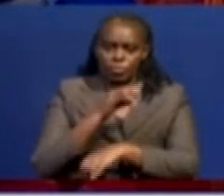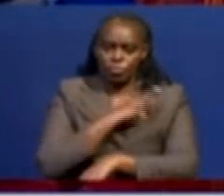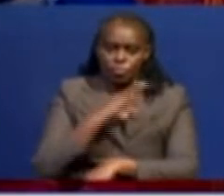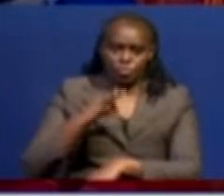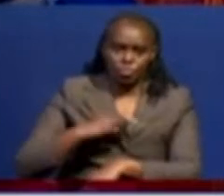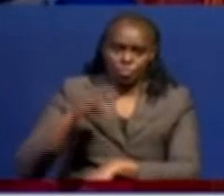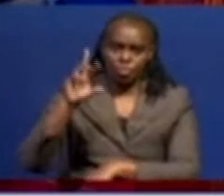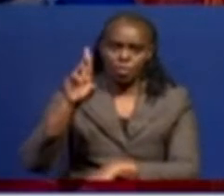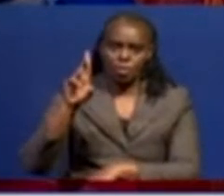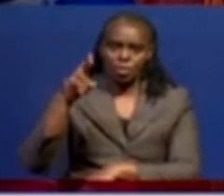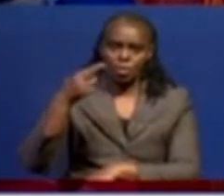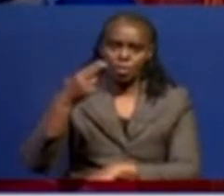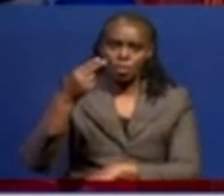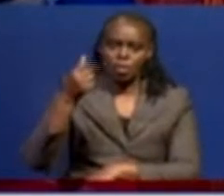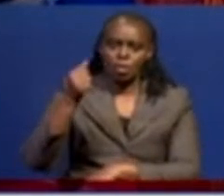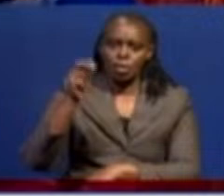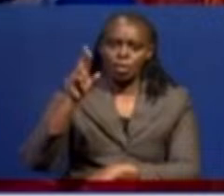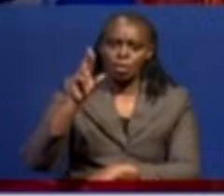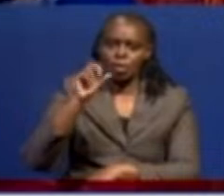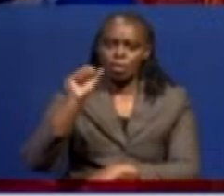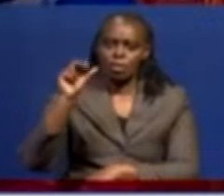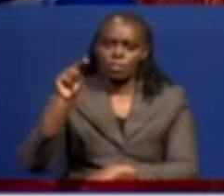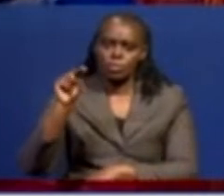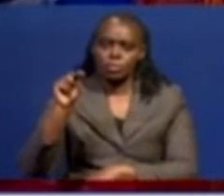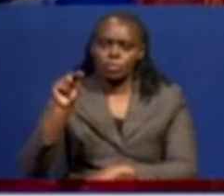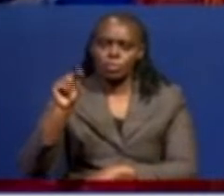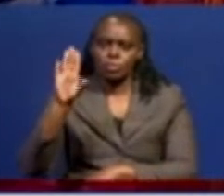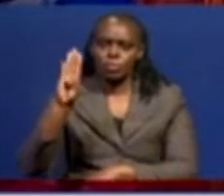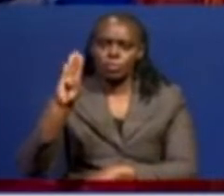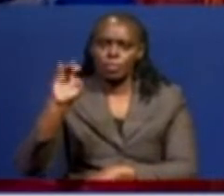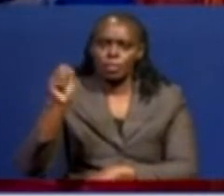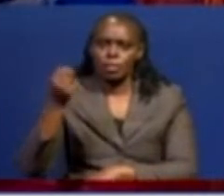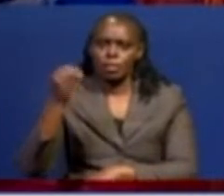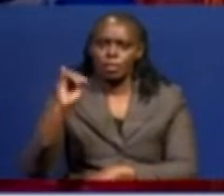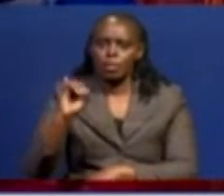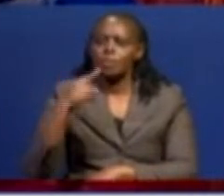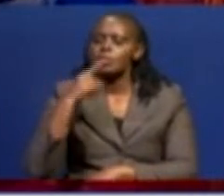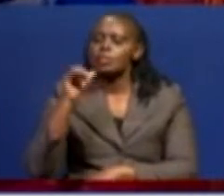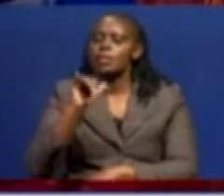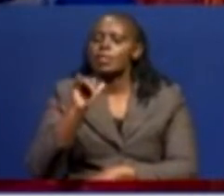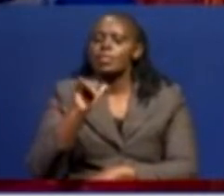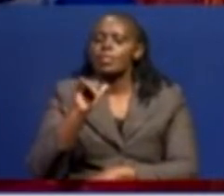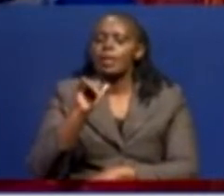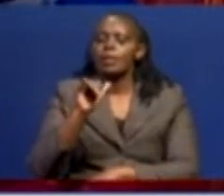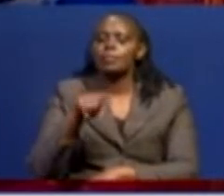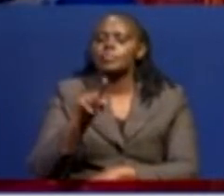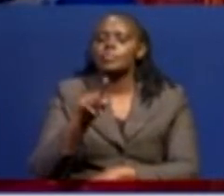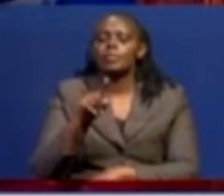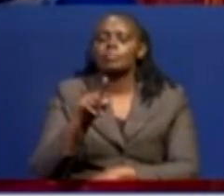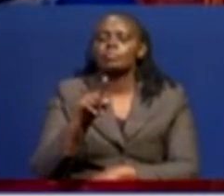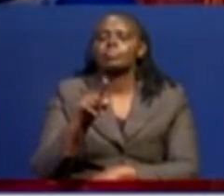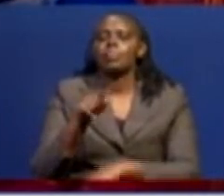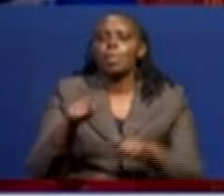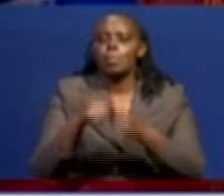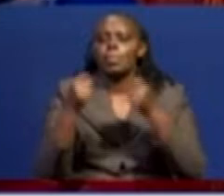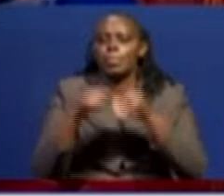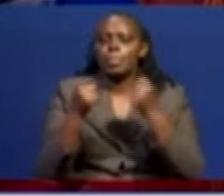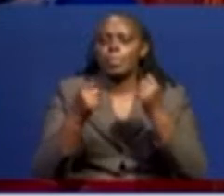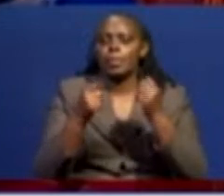Staff Harrison Gatobu Nsamba Mbivi. Yes? Yes. And you're saying it's for